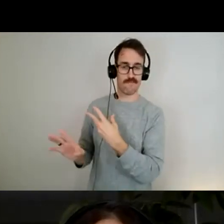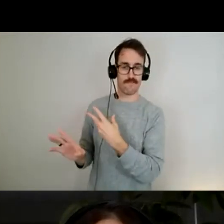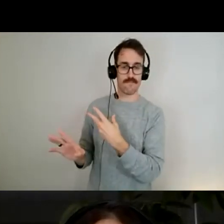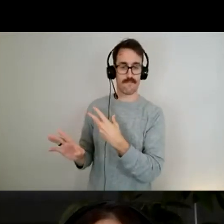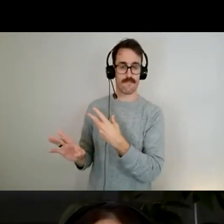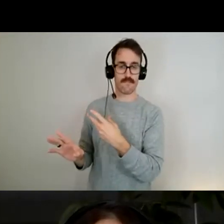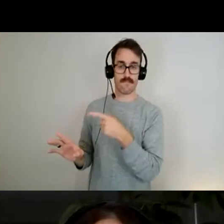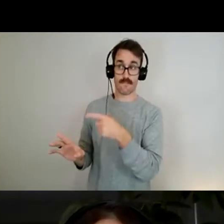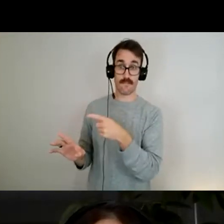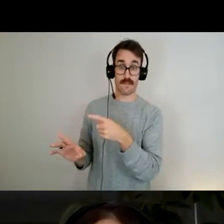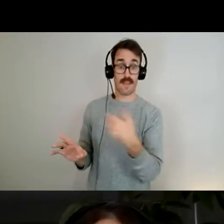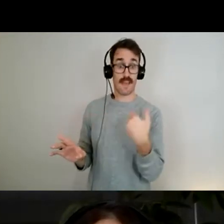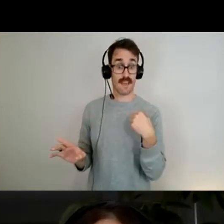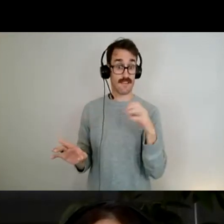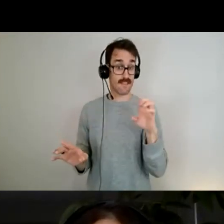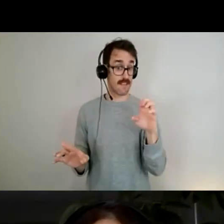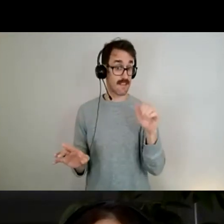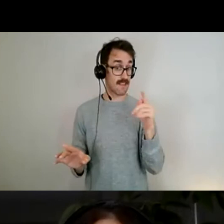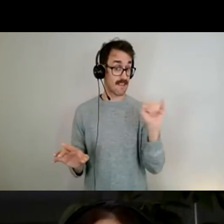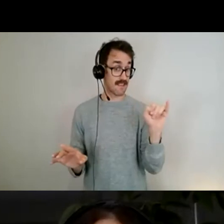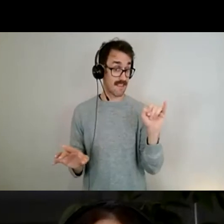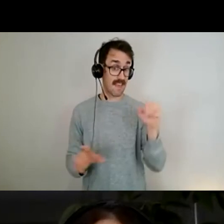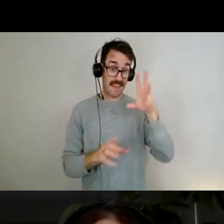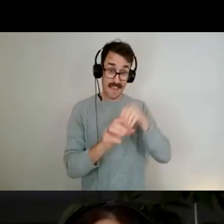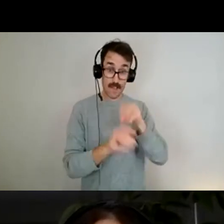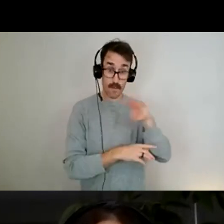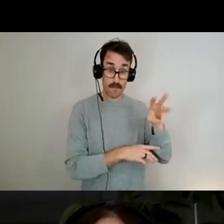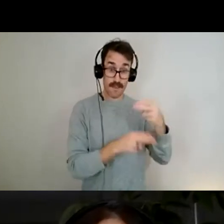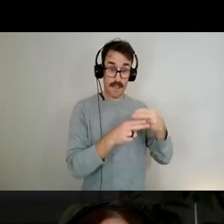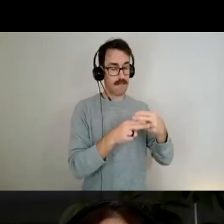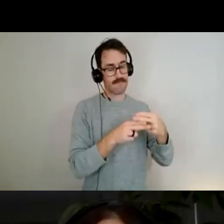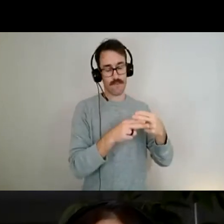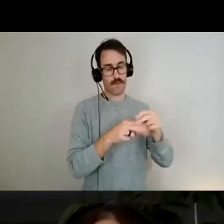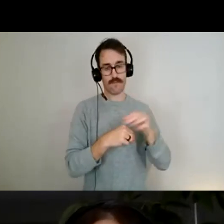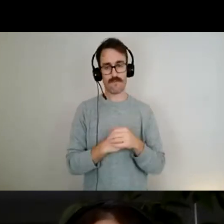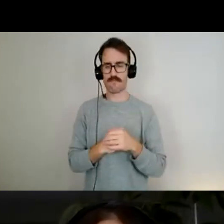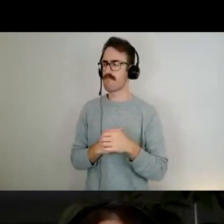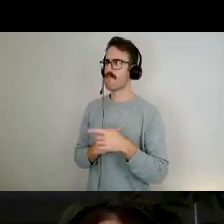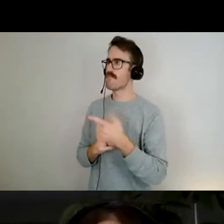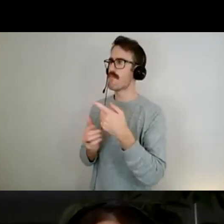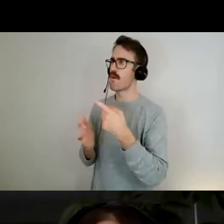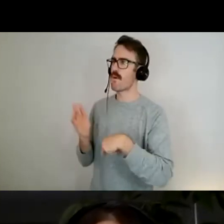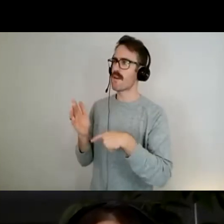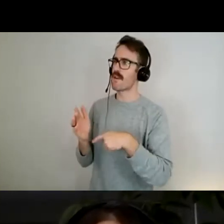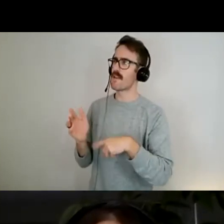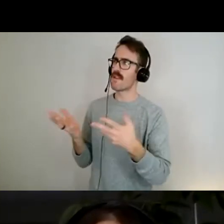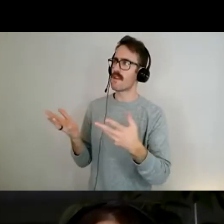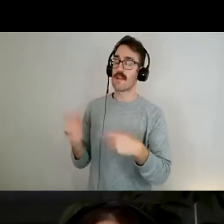website actually does not have the word EASI in it. What is it, Dr. Yaffe?